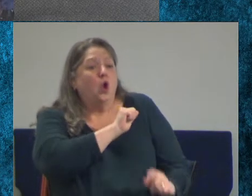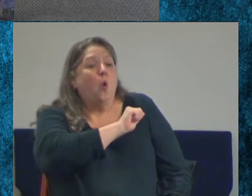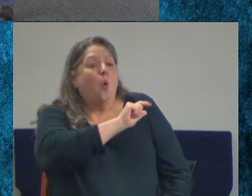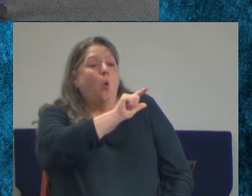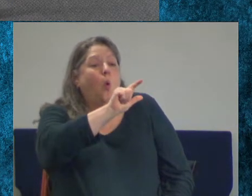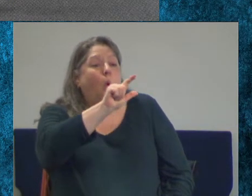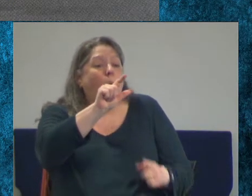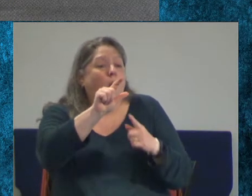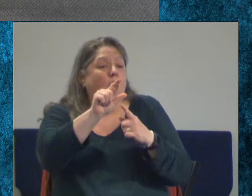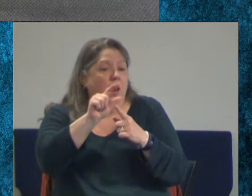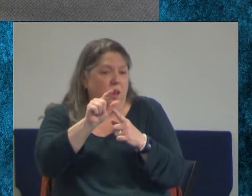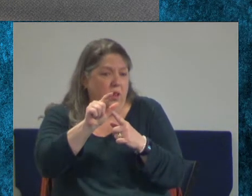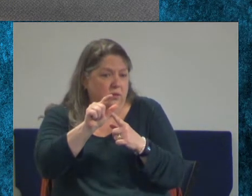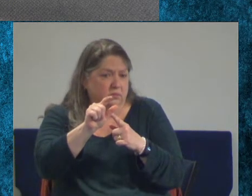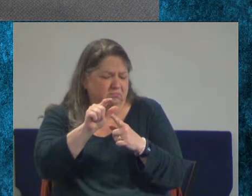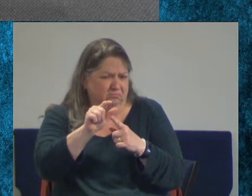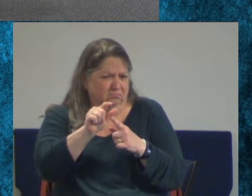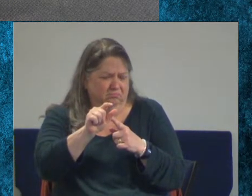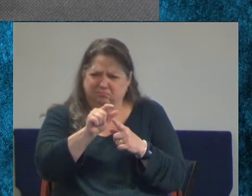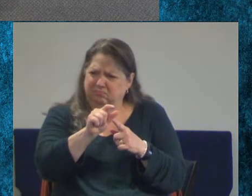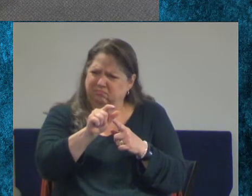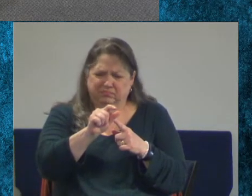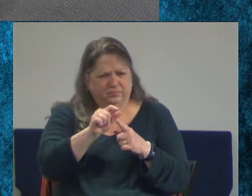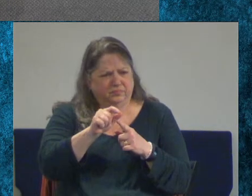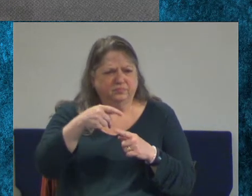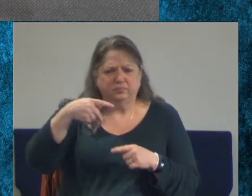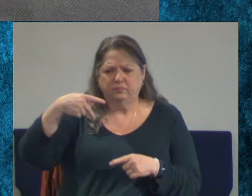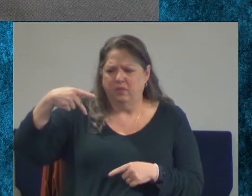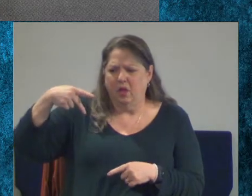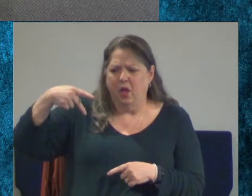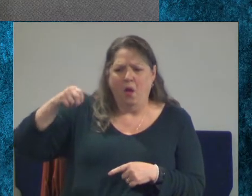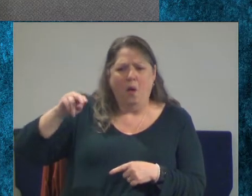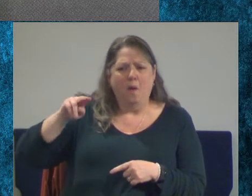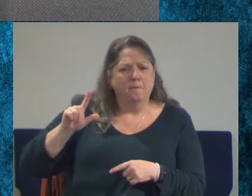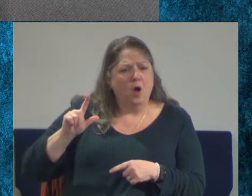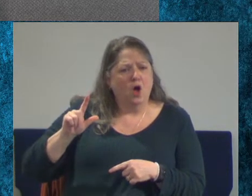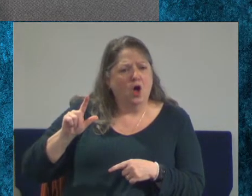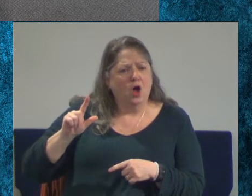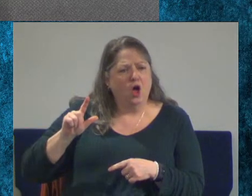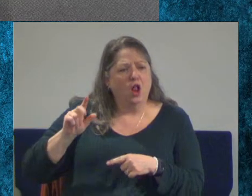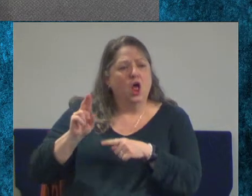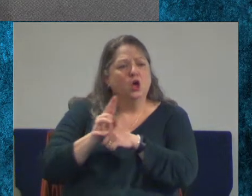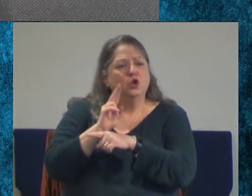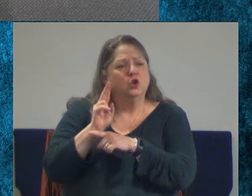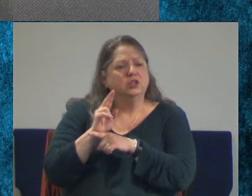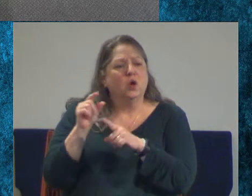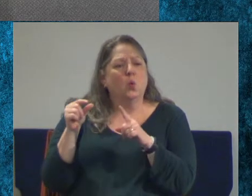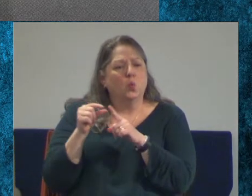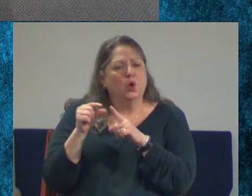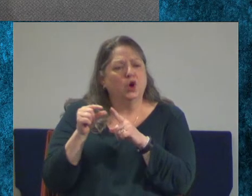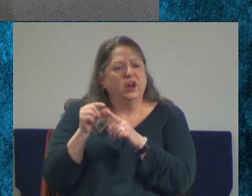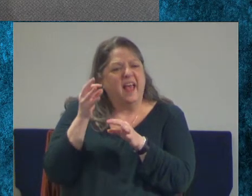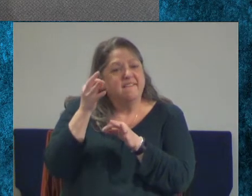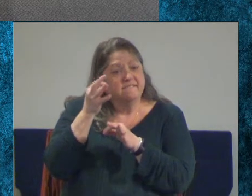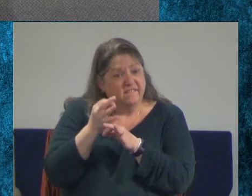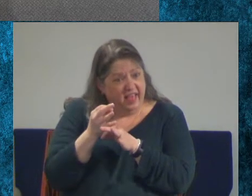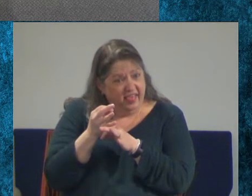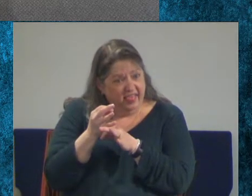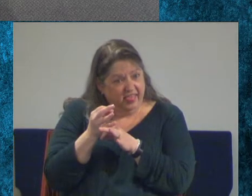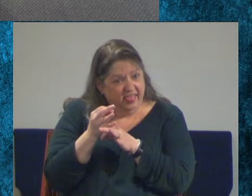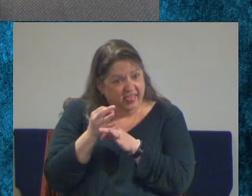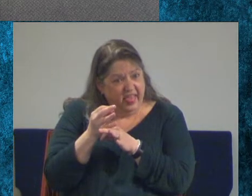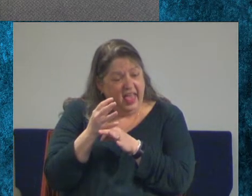Paul begins his, usually Paul uses the word faith in front of the word love. He